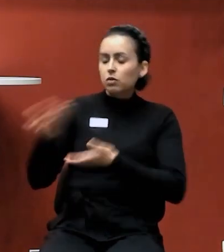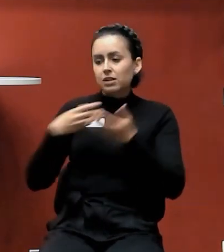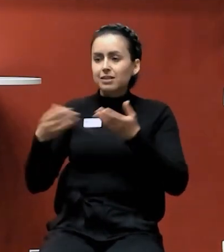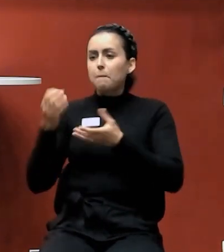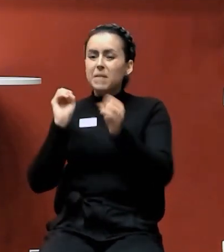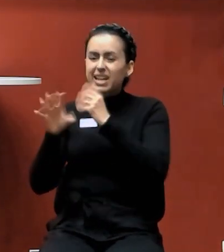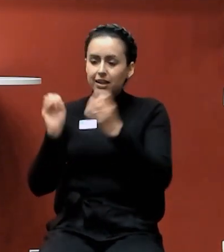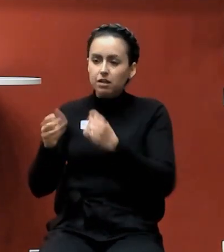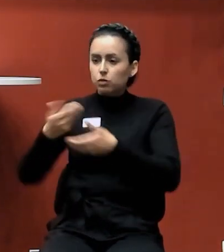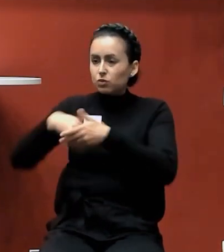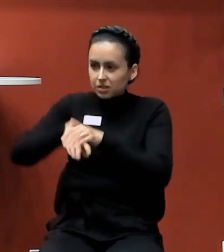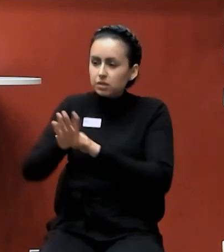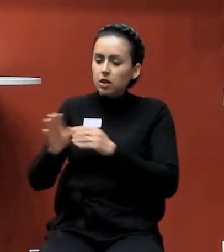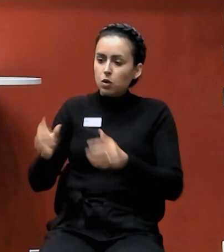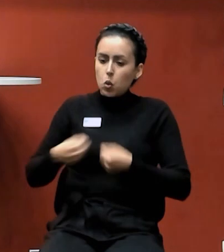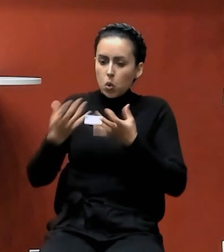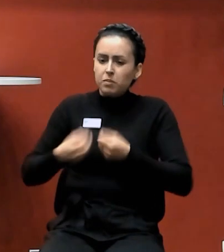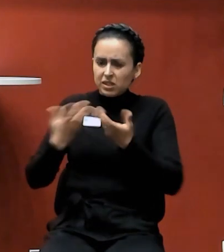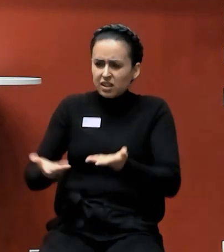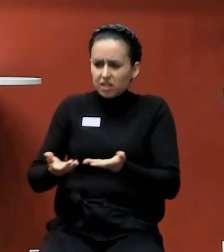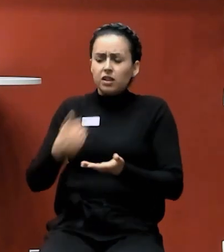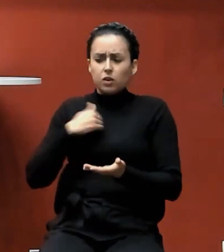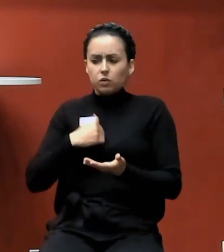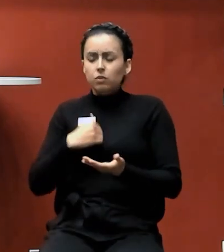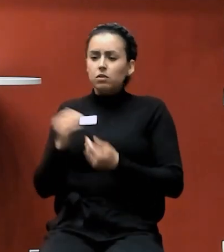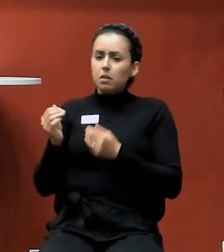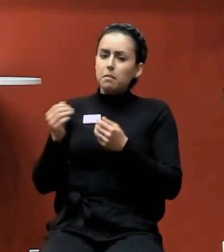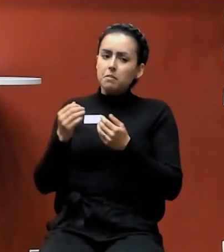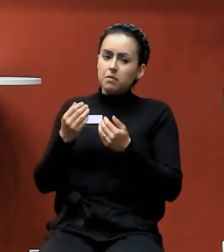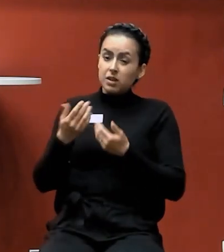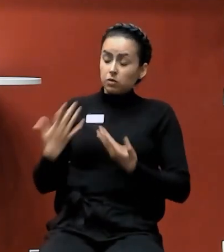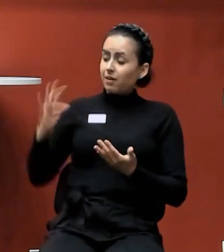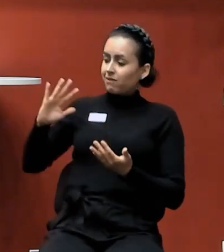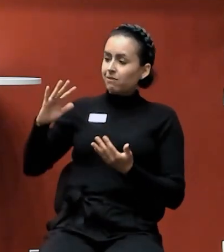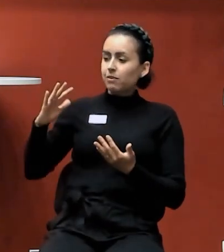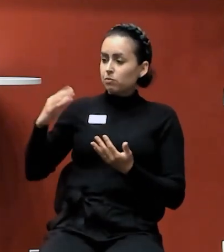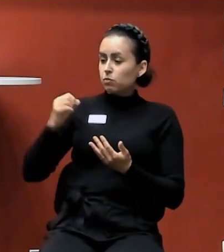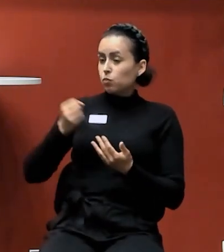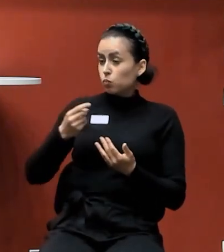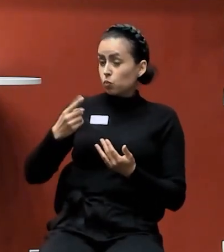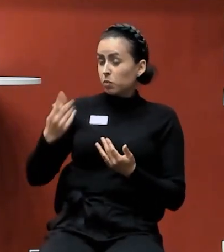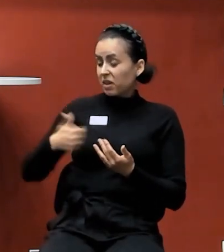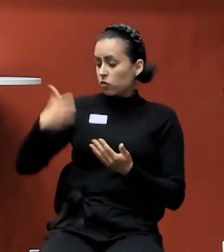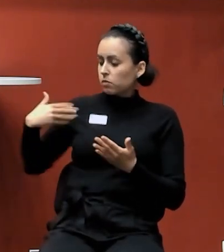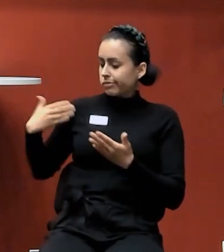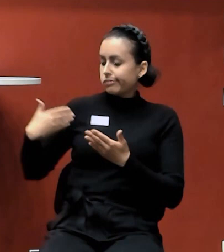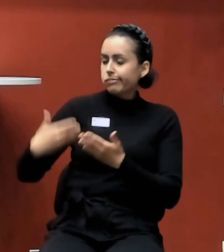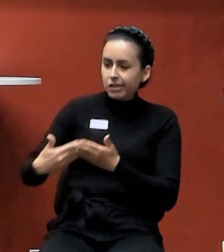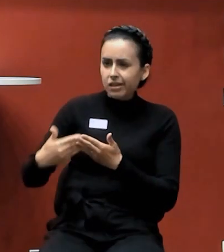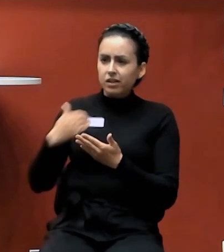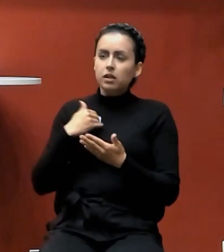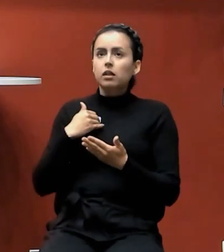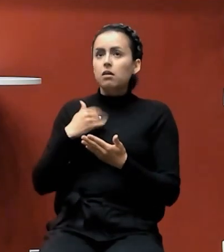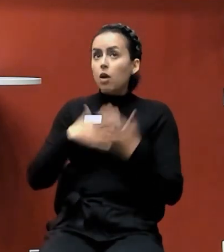overall, seems like a lot of the movements within the past few years have been for the sake of appearing relevant